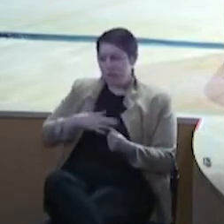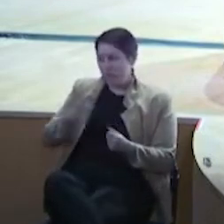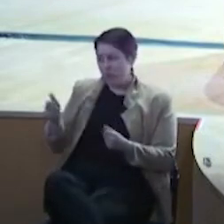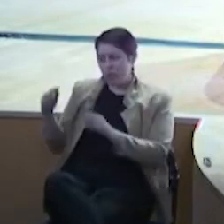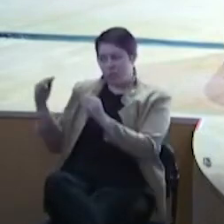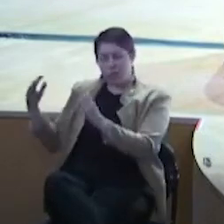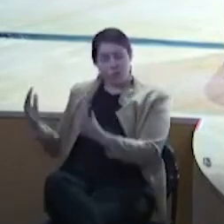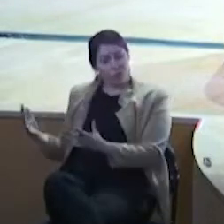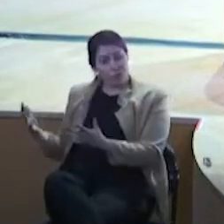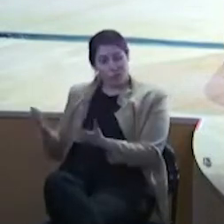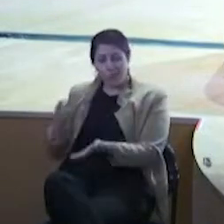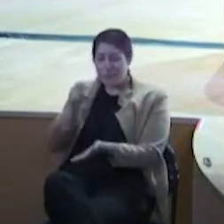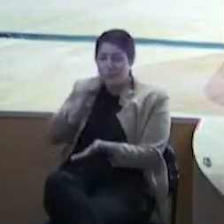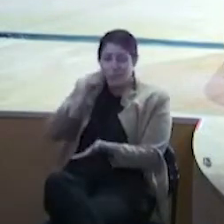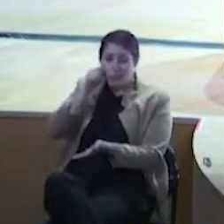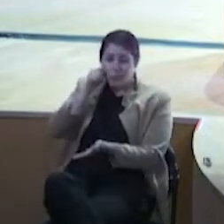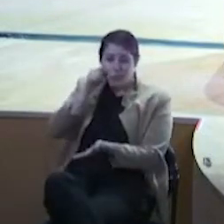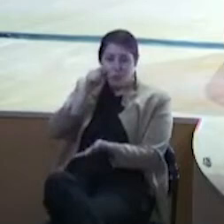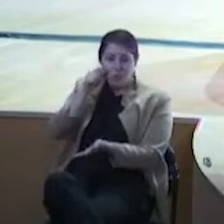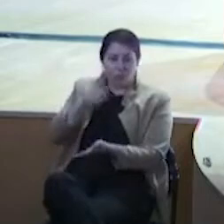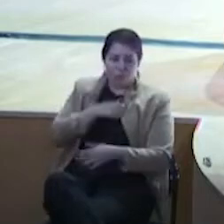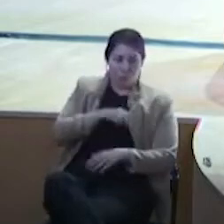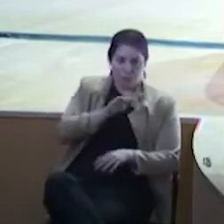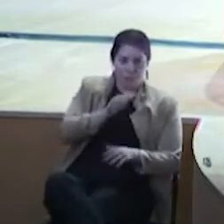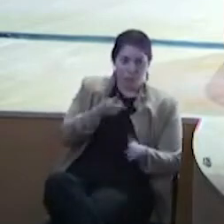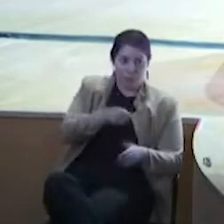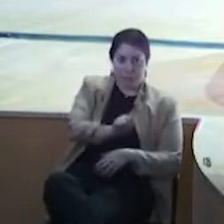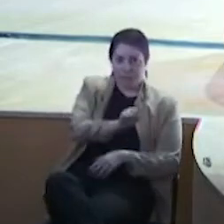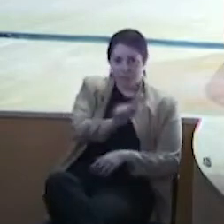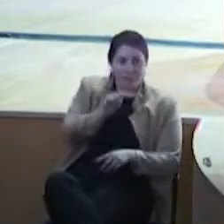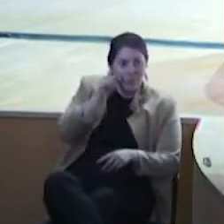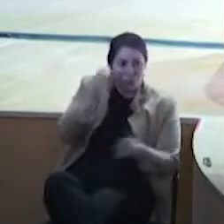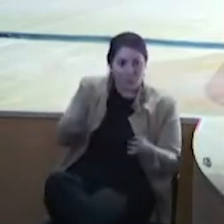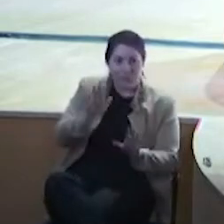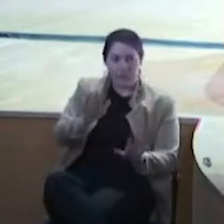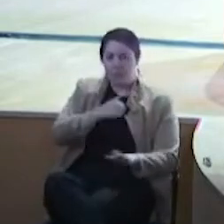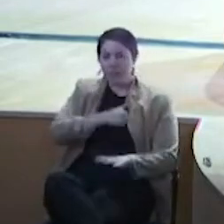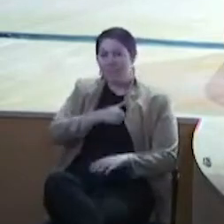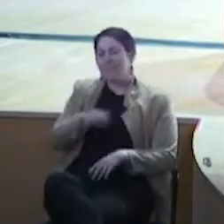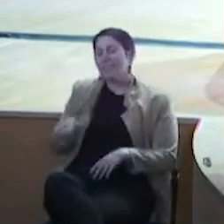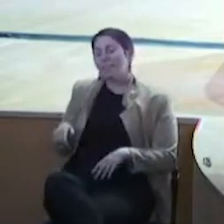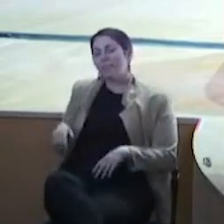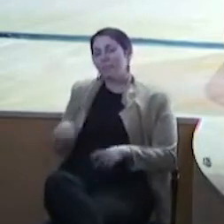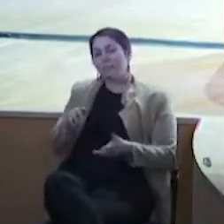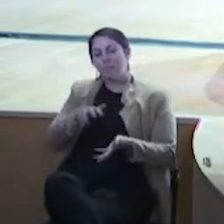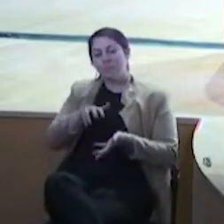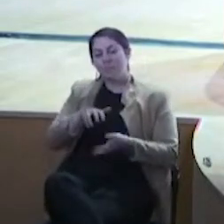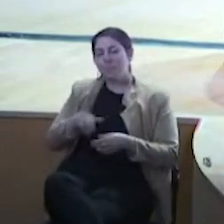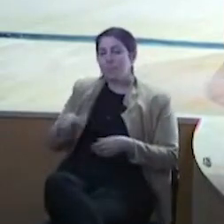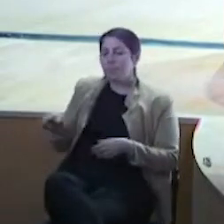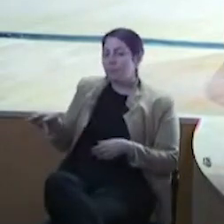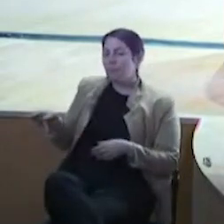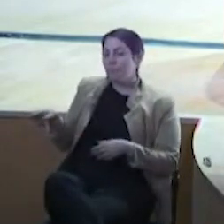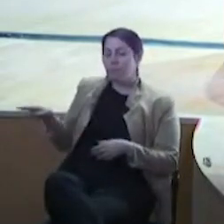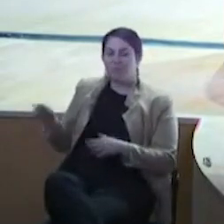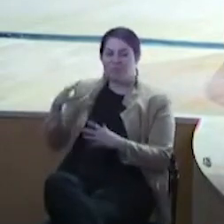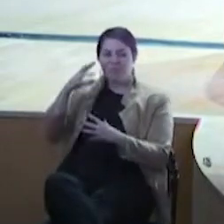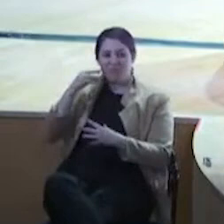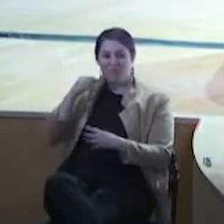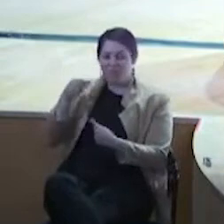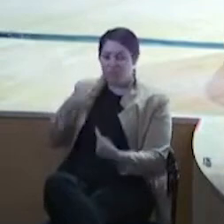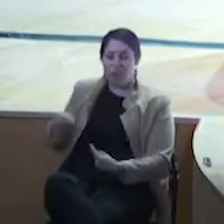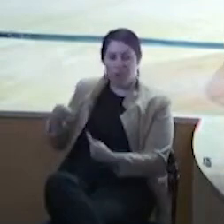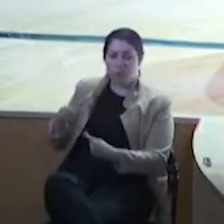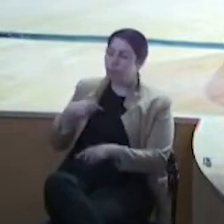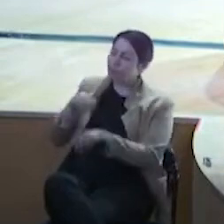know how teenagers are. Sorry if there's any teenagers in this audience, but you know, a lot of so I gave